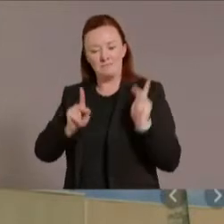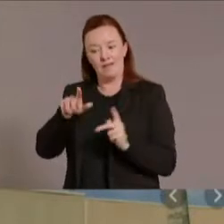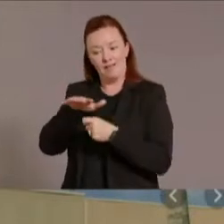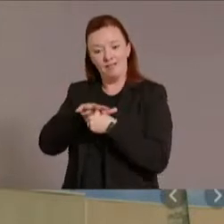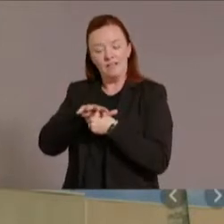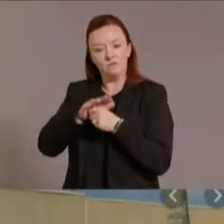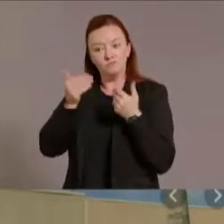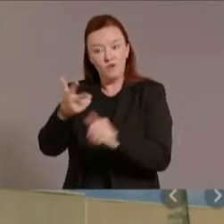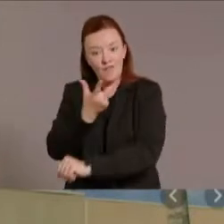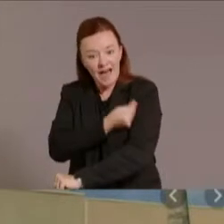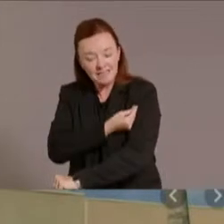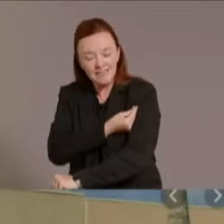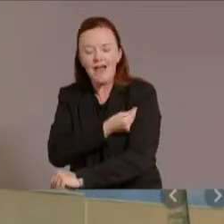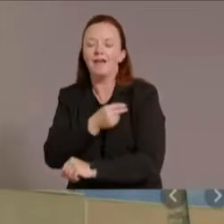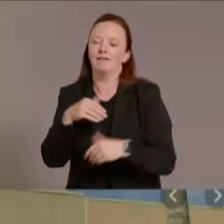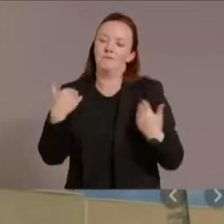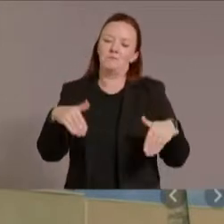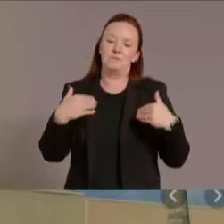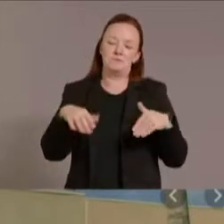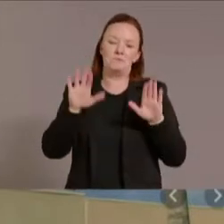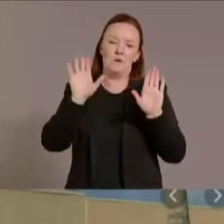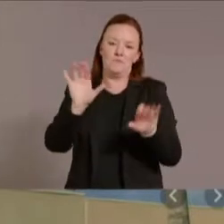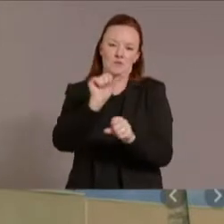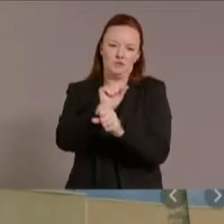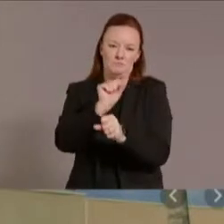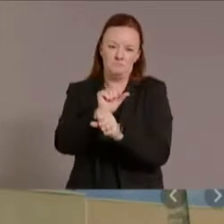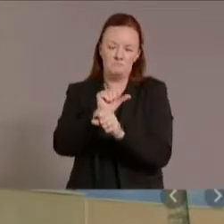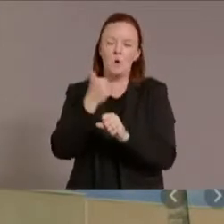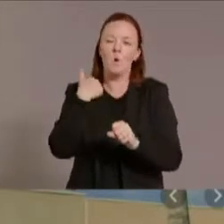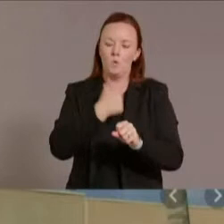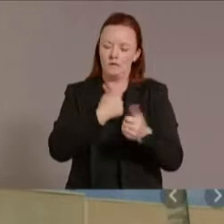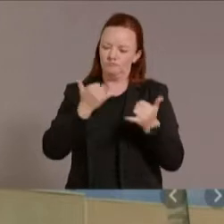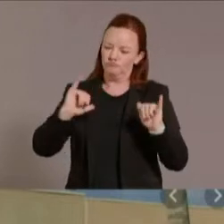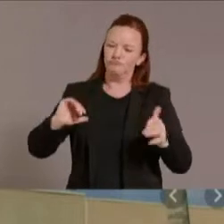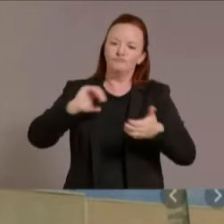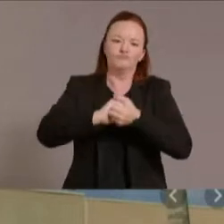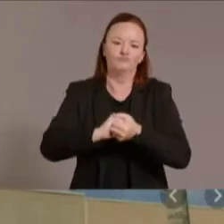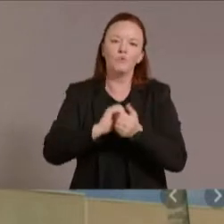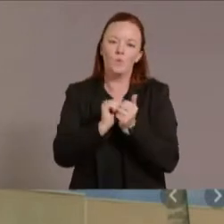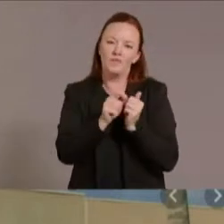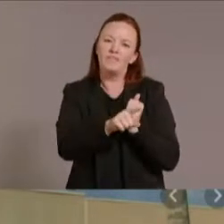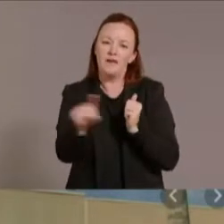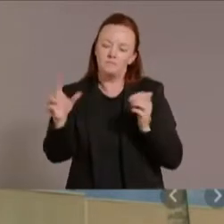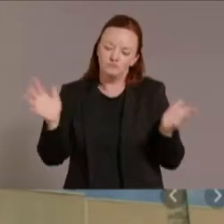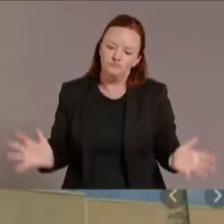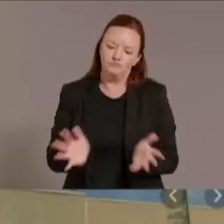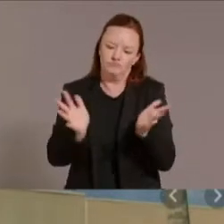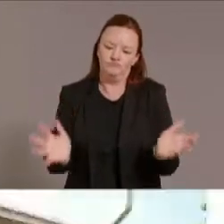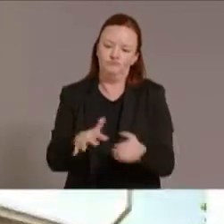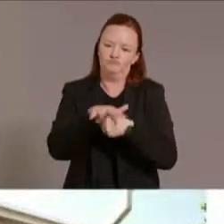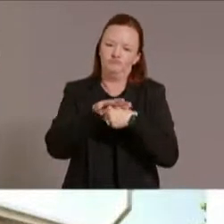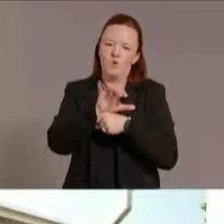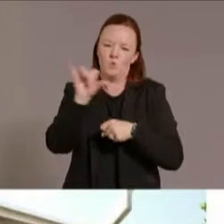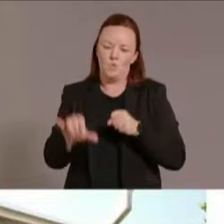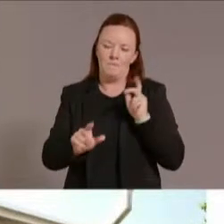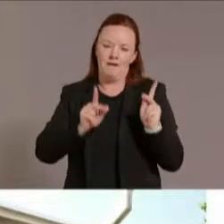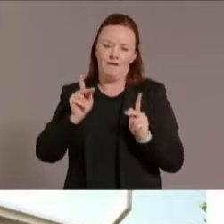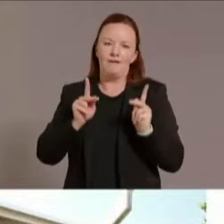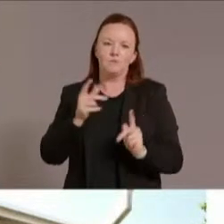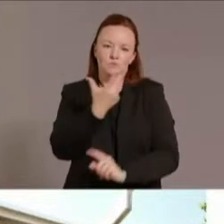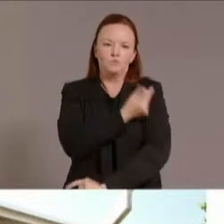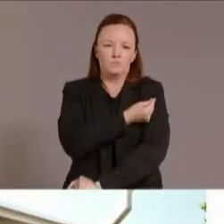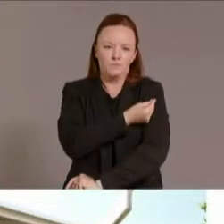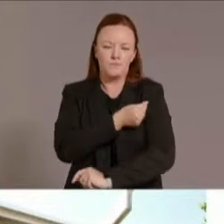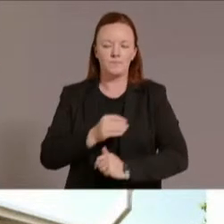working with them as they continue to encourage those residents to get vaccinated. And then finally,